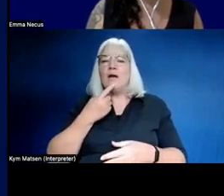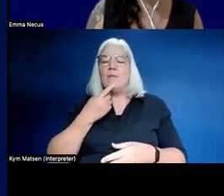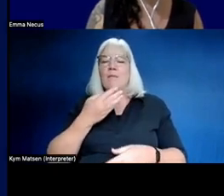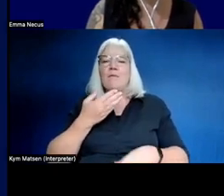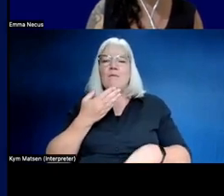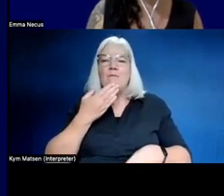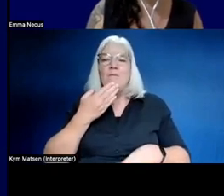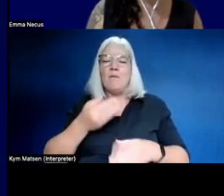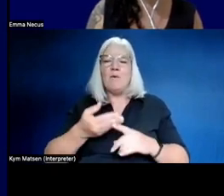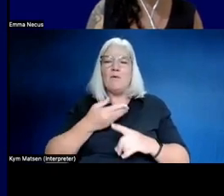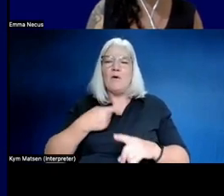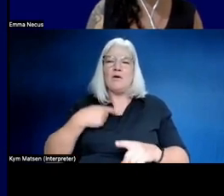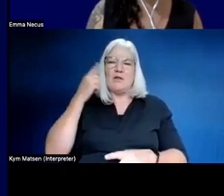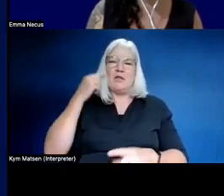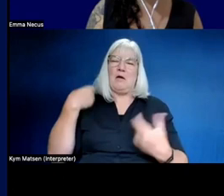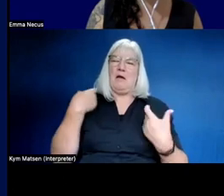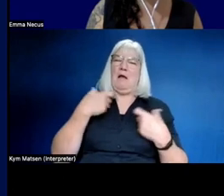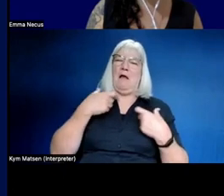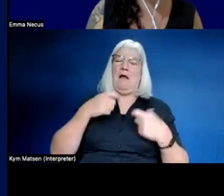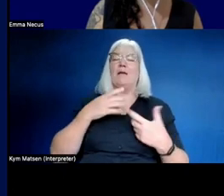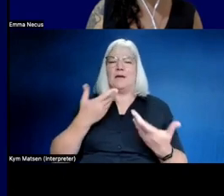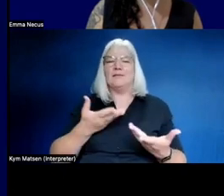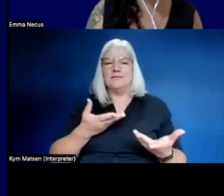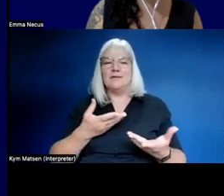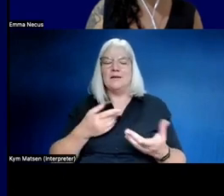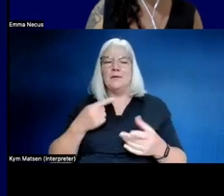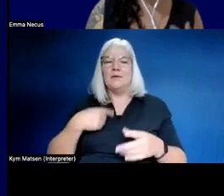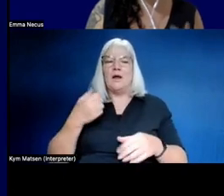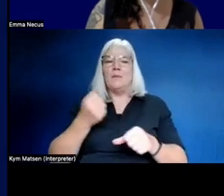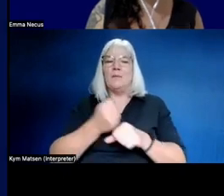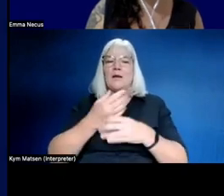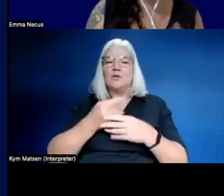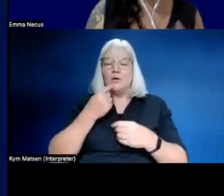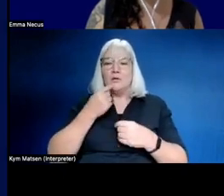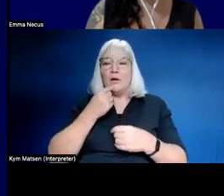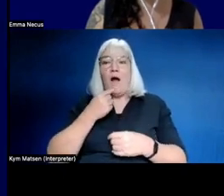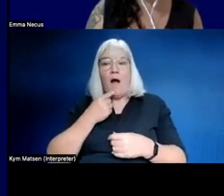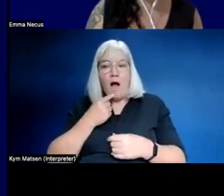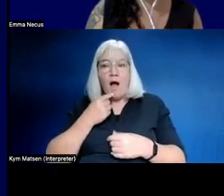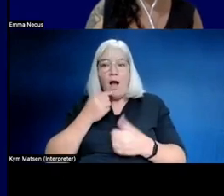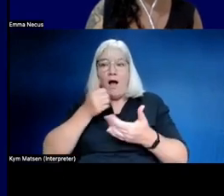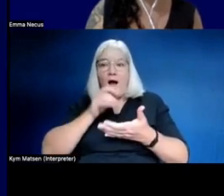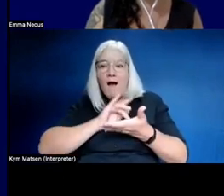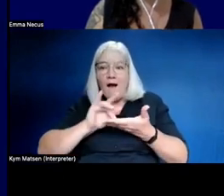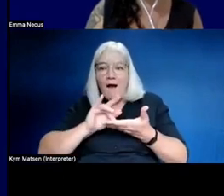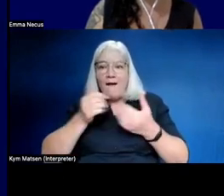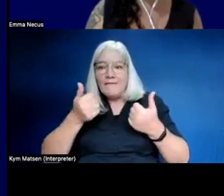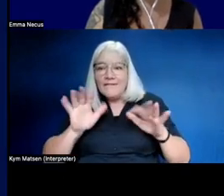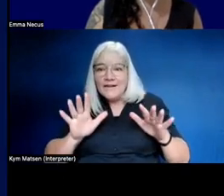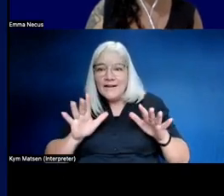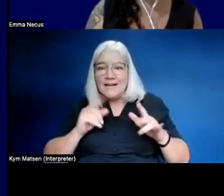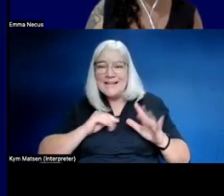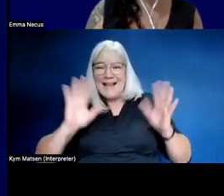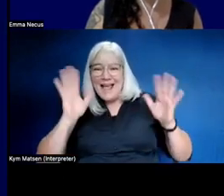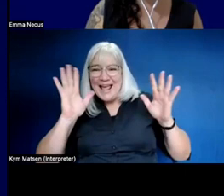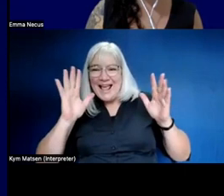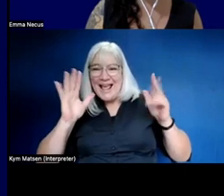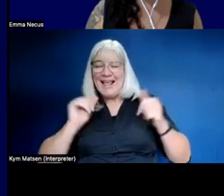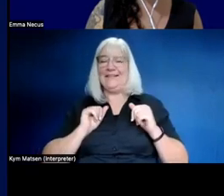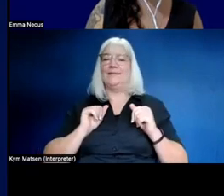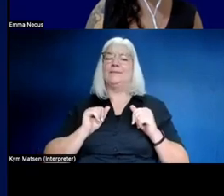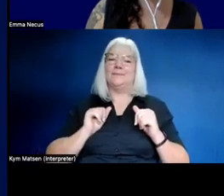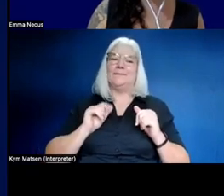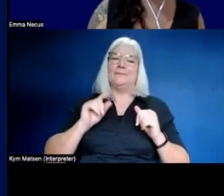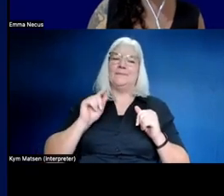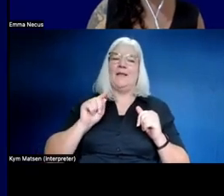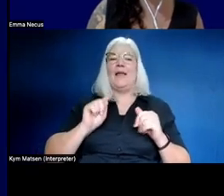all gone between each mouthful and made a bit of a cheer. Bearing in mind the all gone and the cheering is something we do at quiet at home and